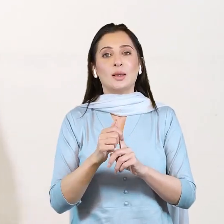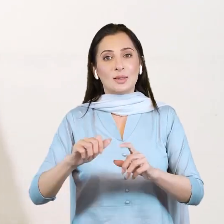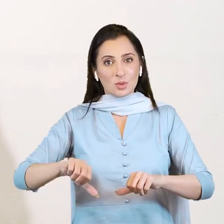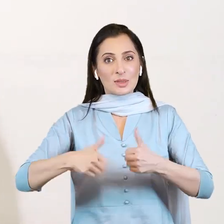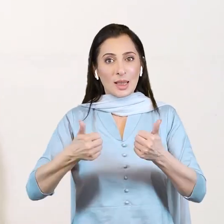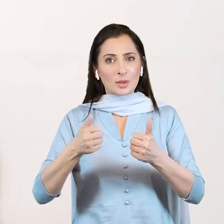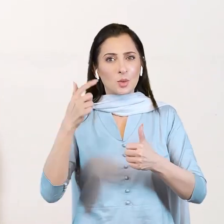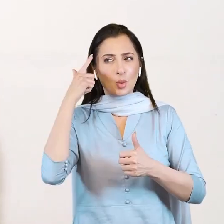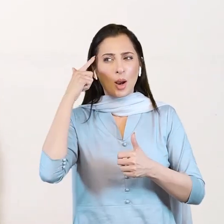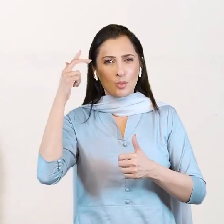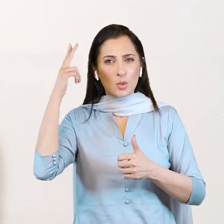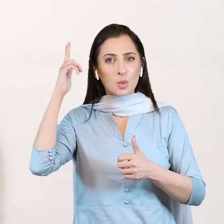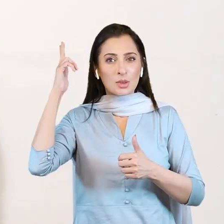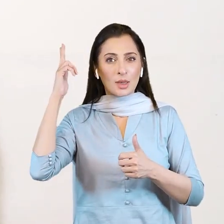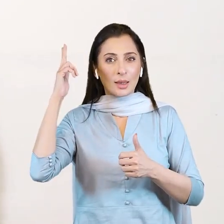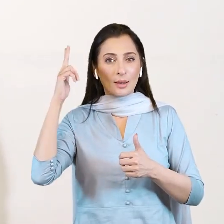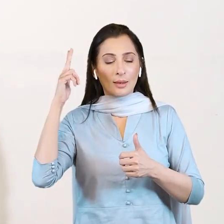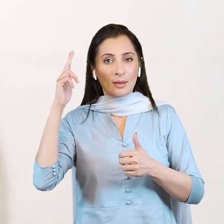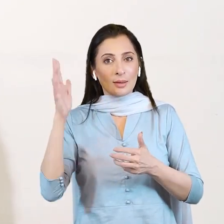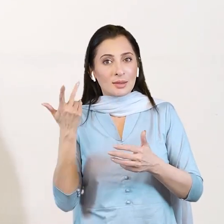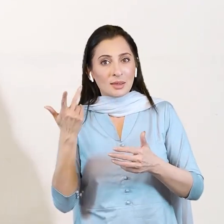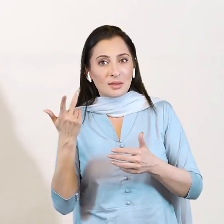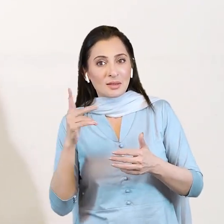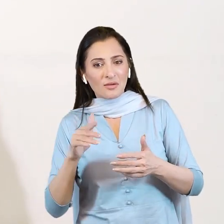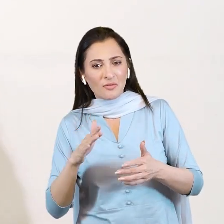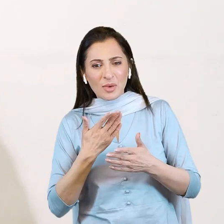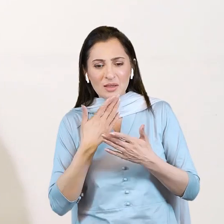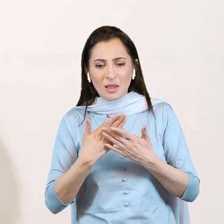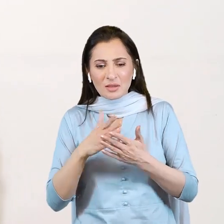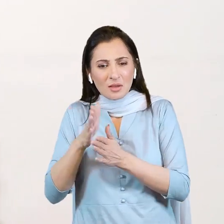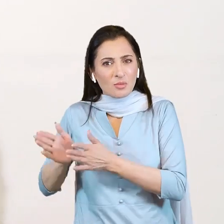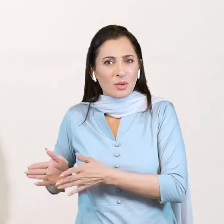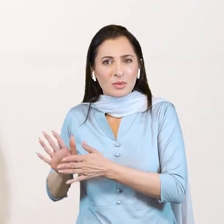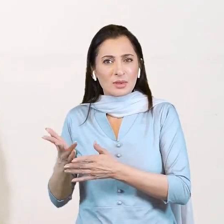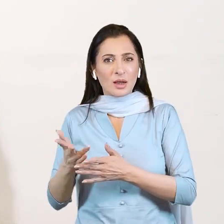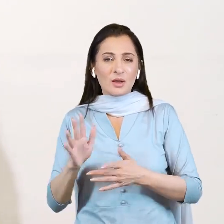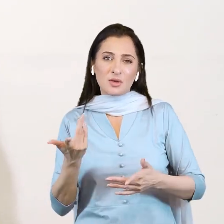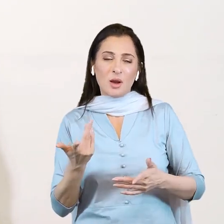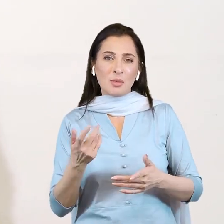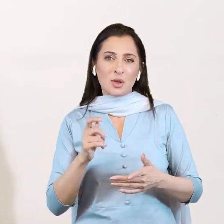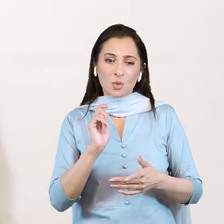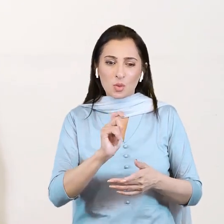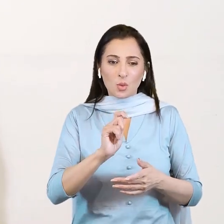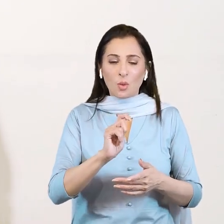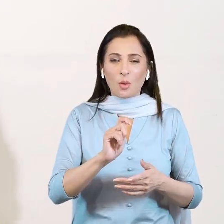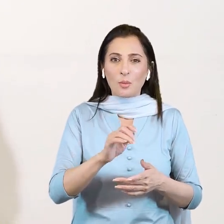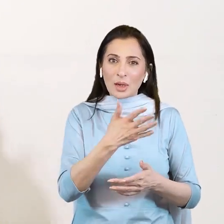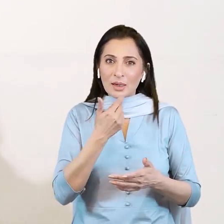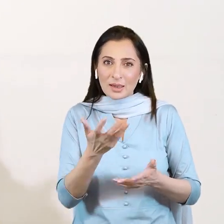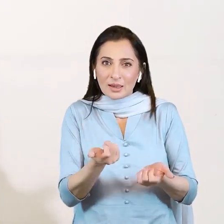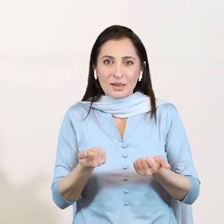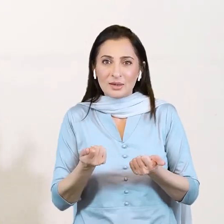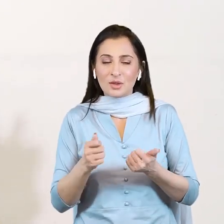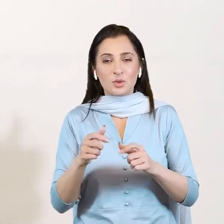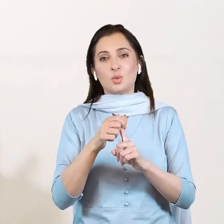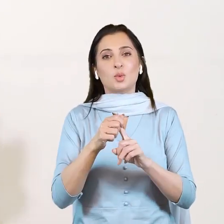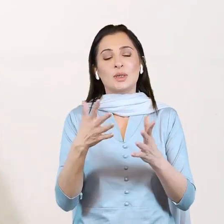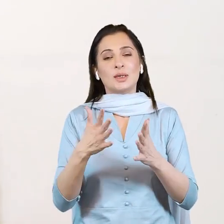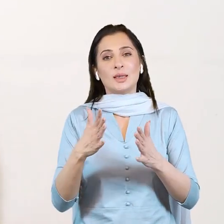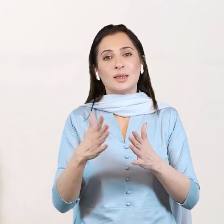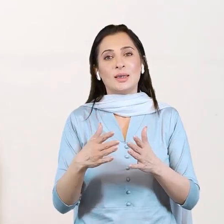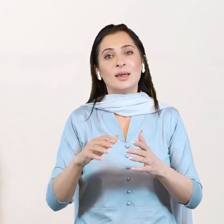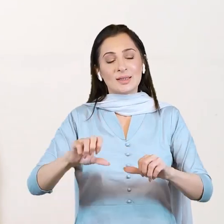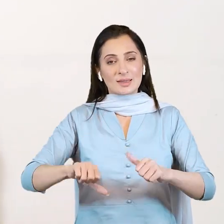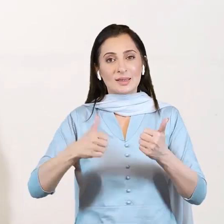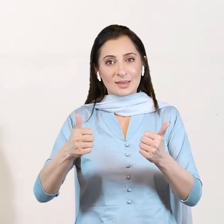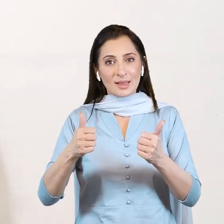realize it was worthless. That's because the success that we dream of doesn't just come from getting a degree or the